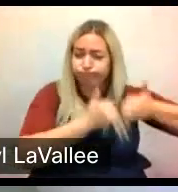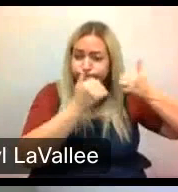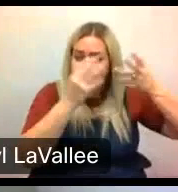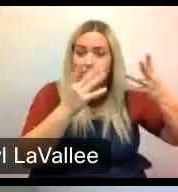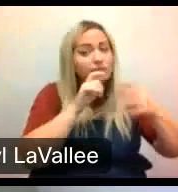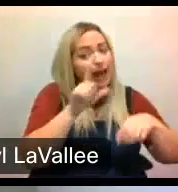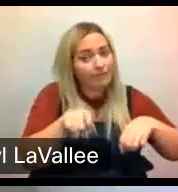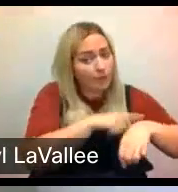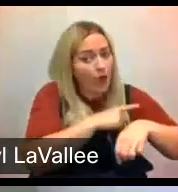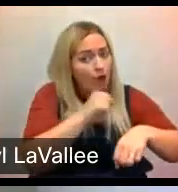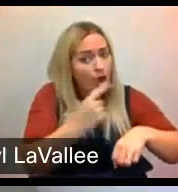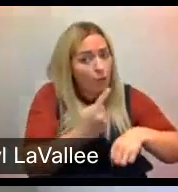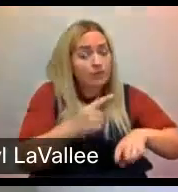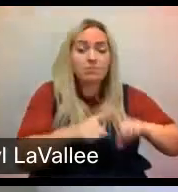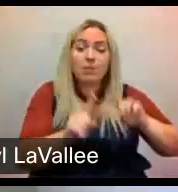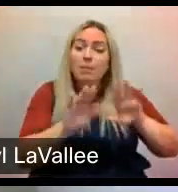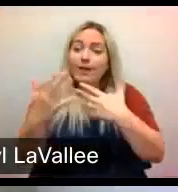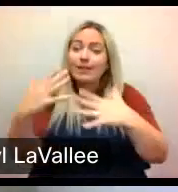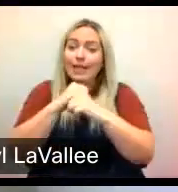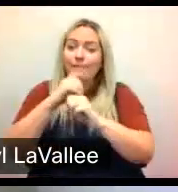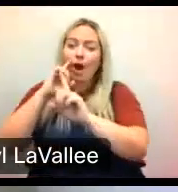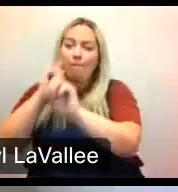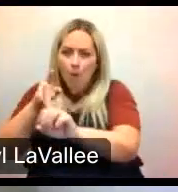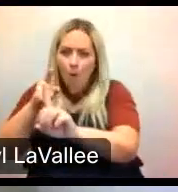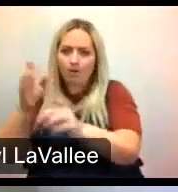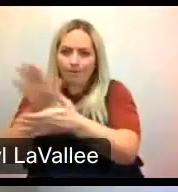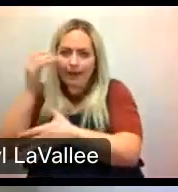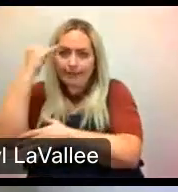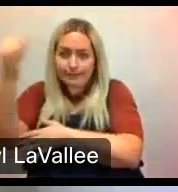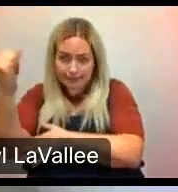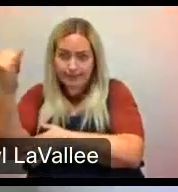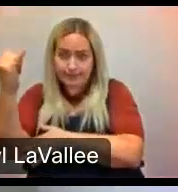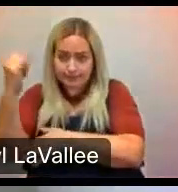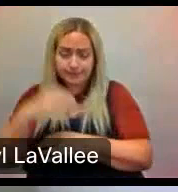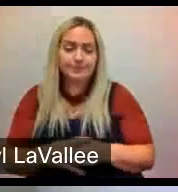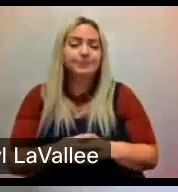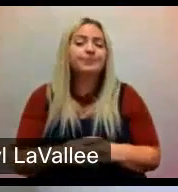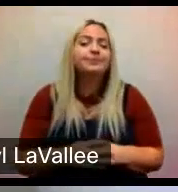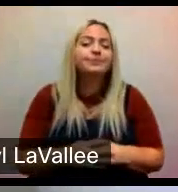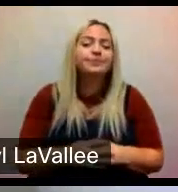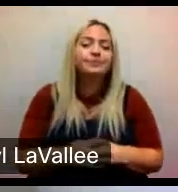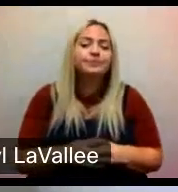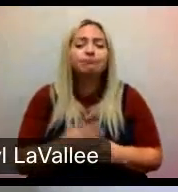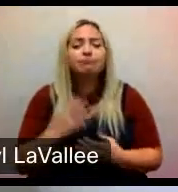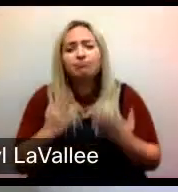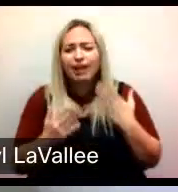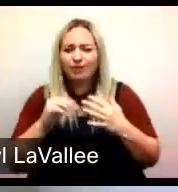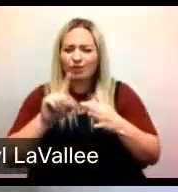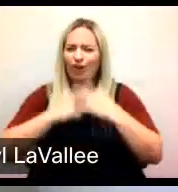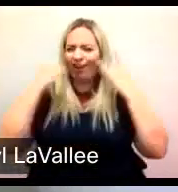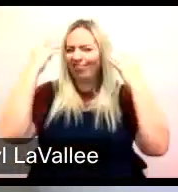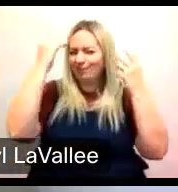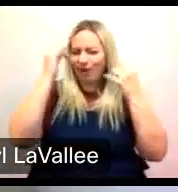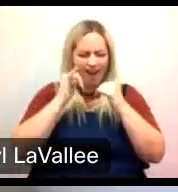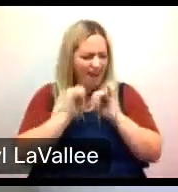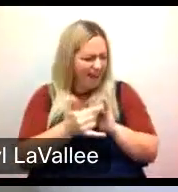long, but providing a summary focuses on the main ideas of that. Now, you might be starting to think about how